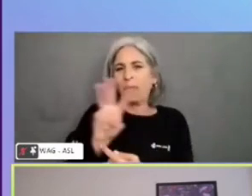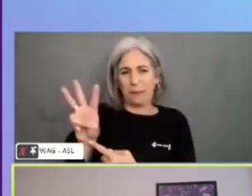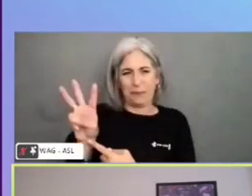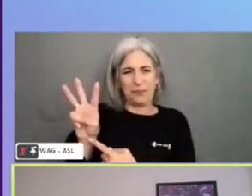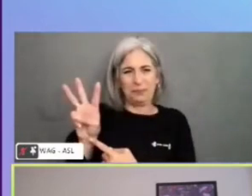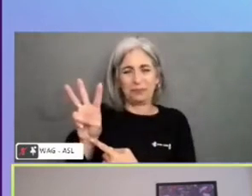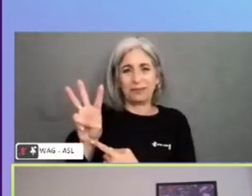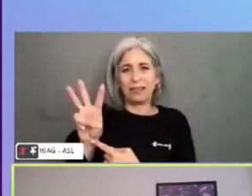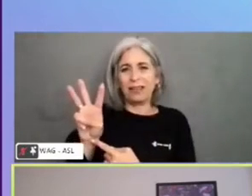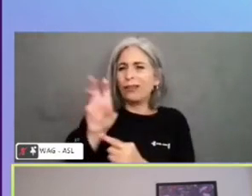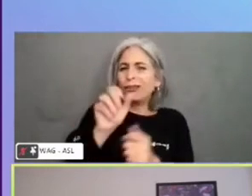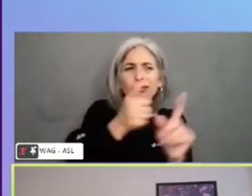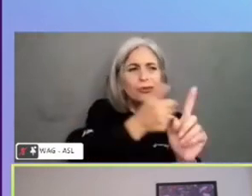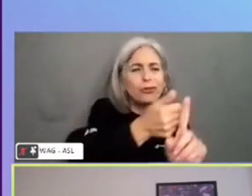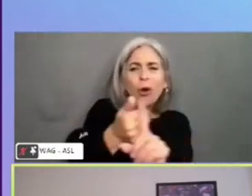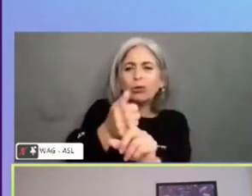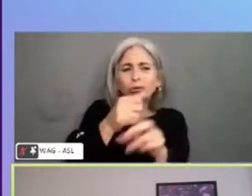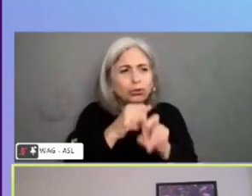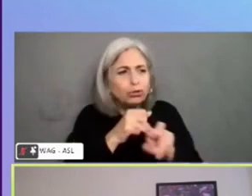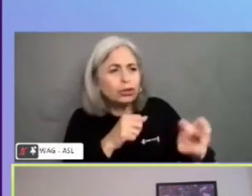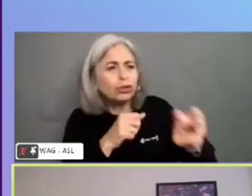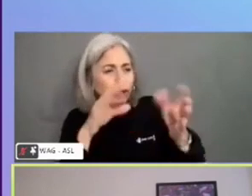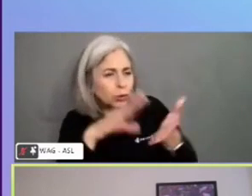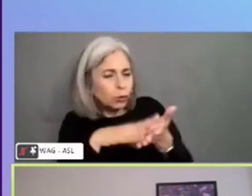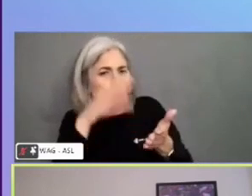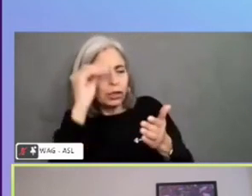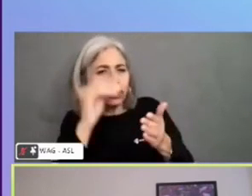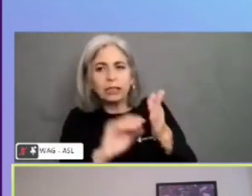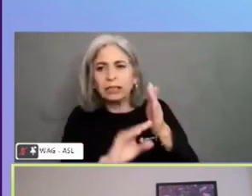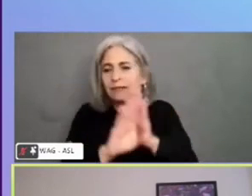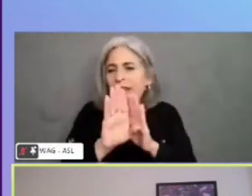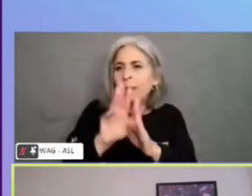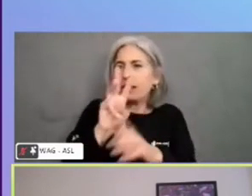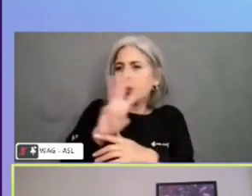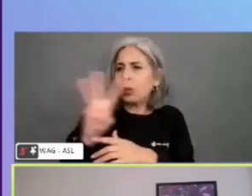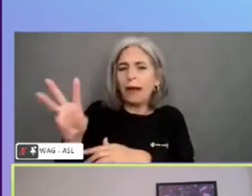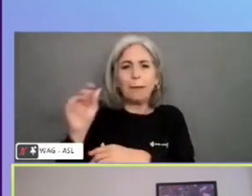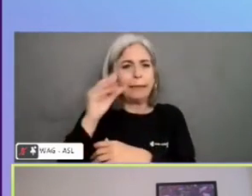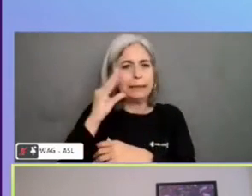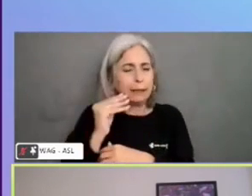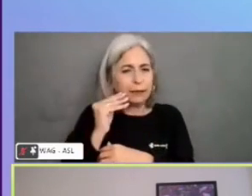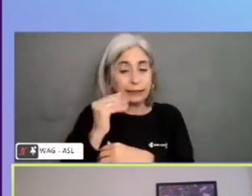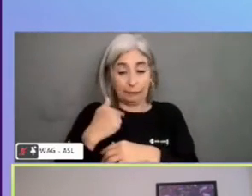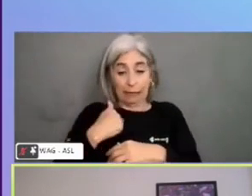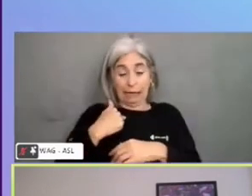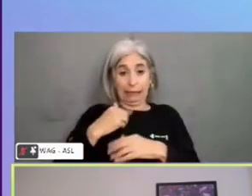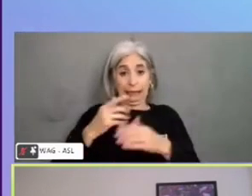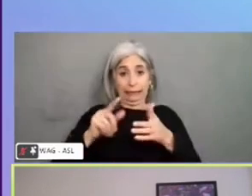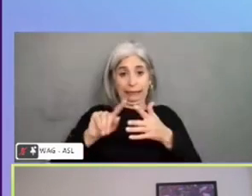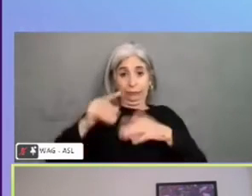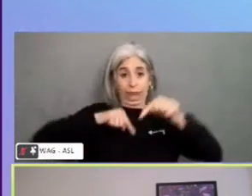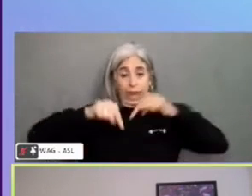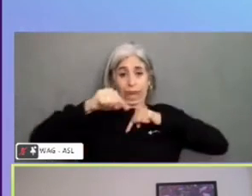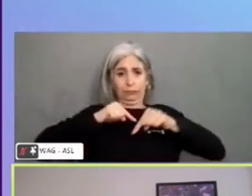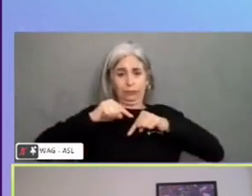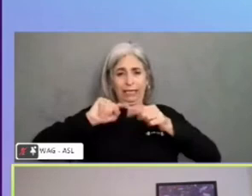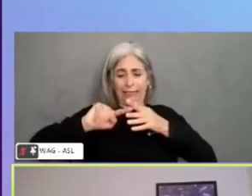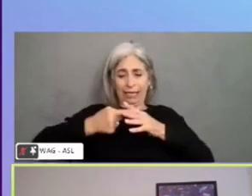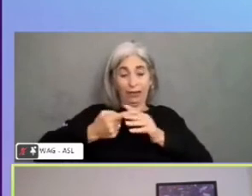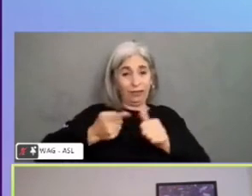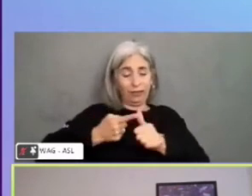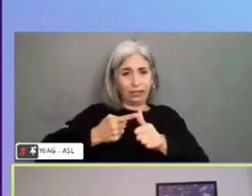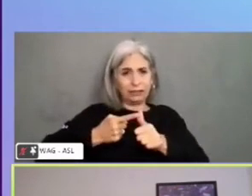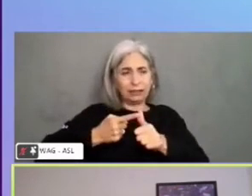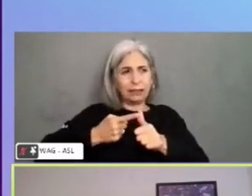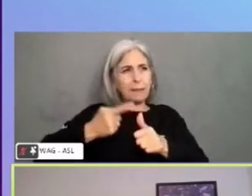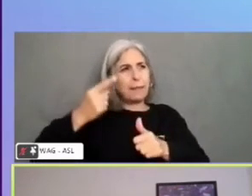their own journey learning how to develop web experiences. When I started, one of the first things that was drilled into my head was this